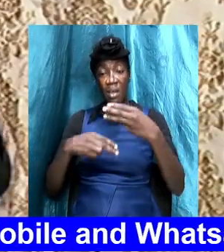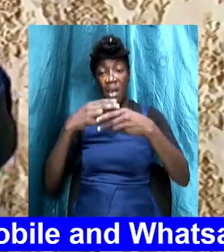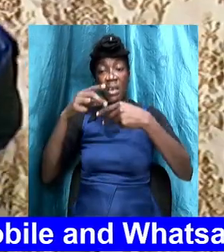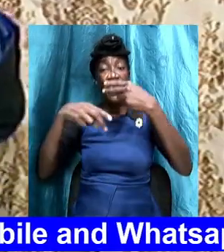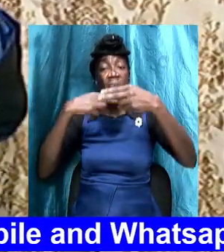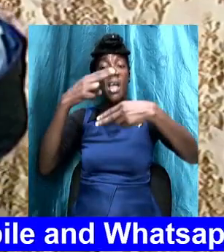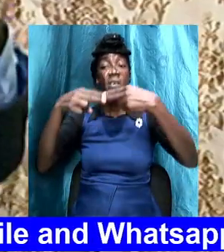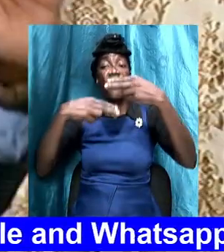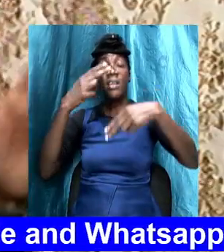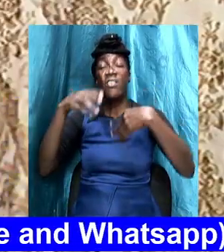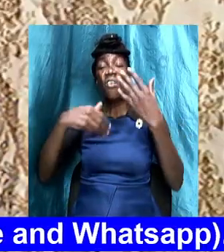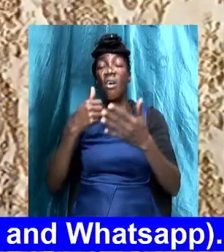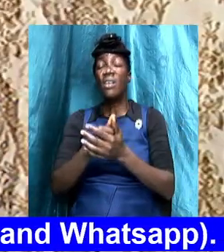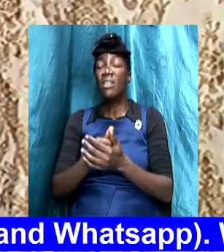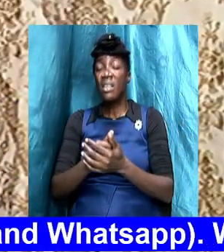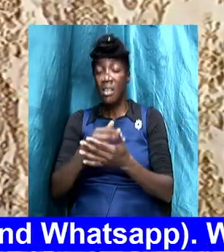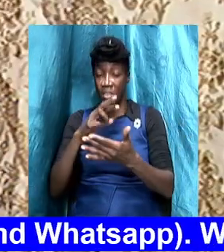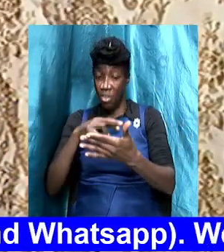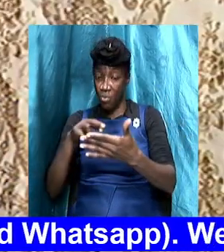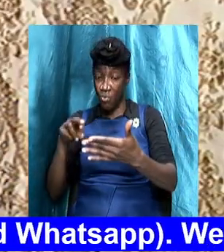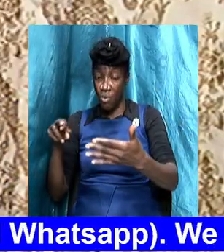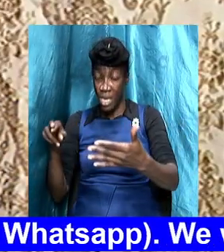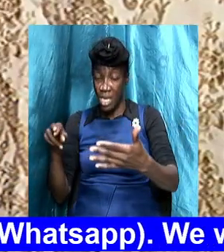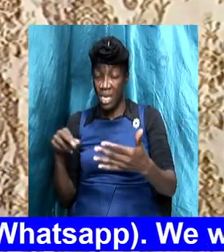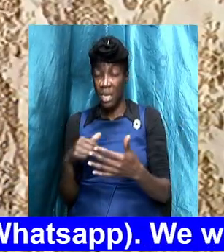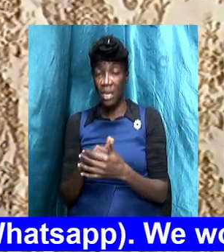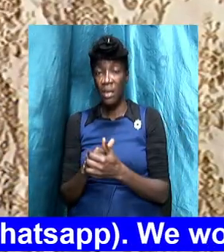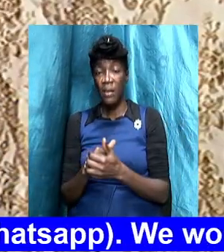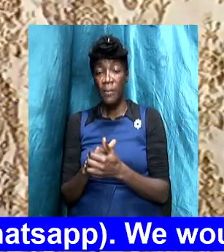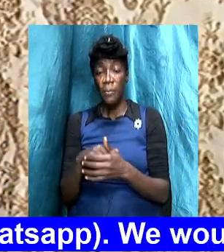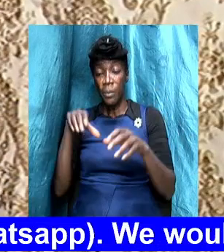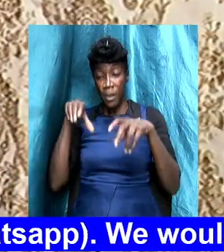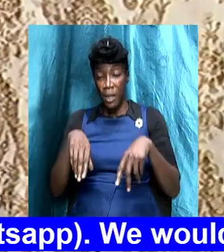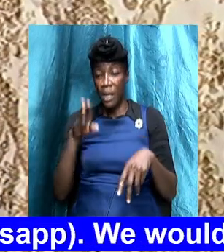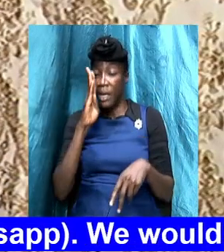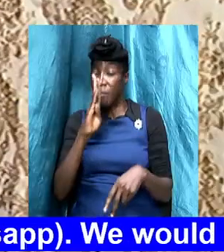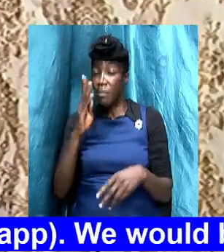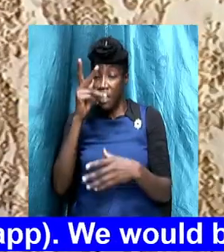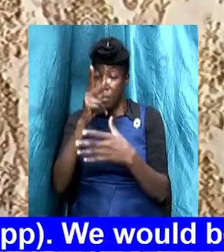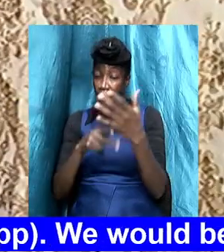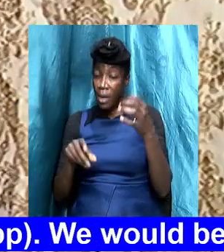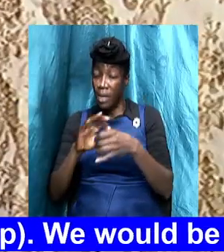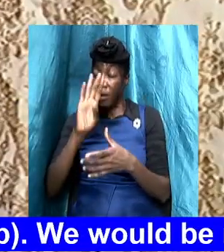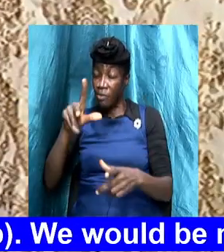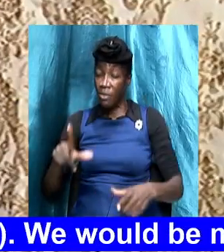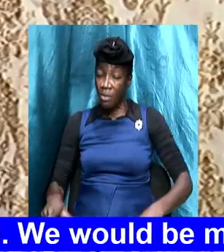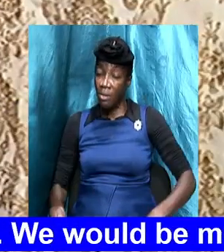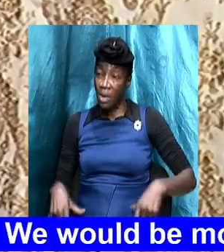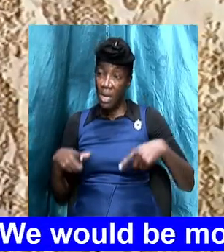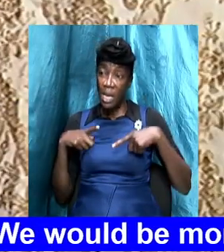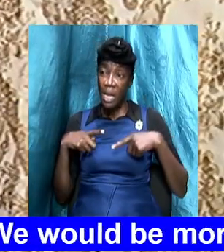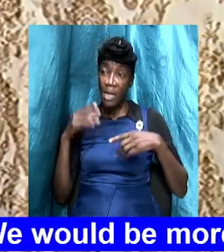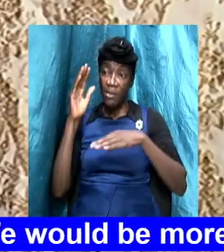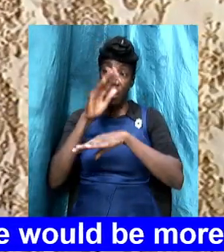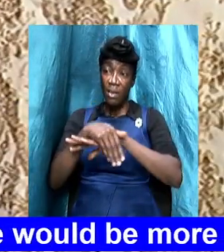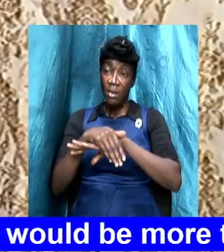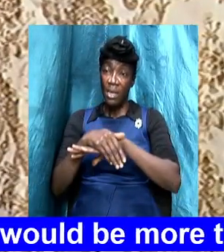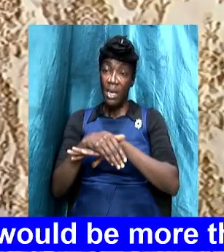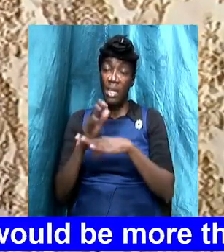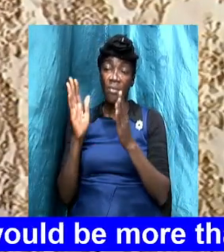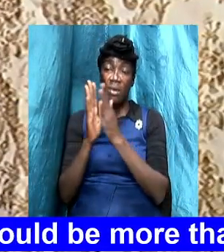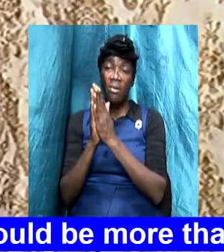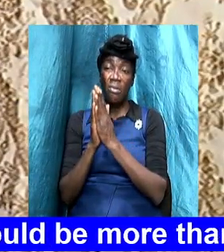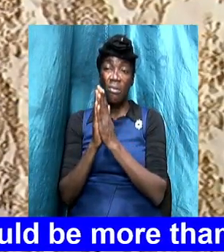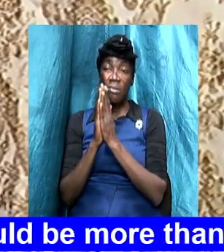were that they have read in scriptures, it can be a part of your life. Tonight we're going to close in prayer.